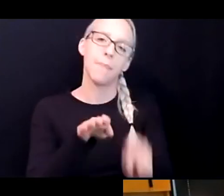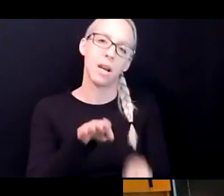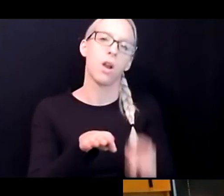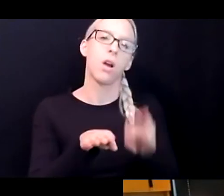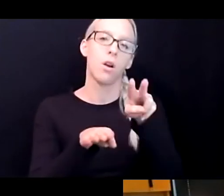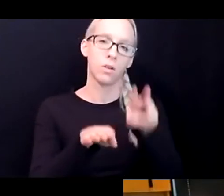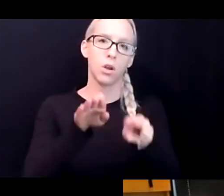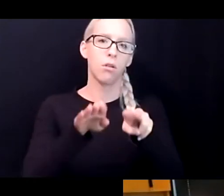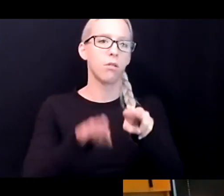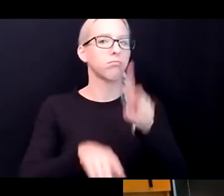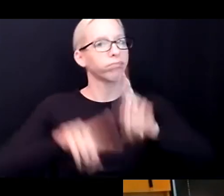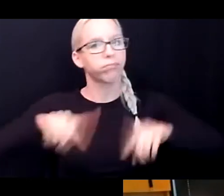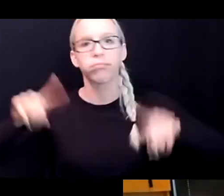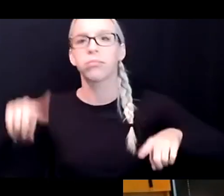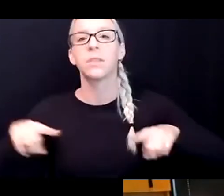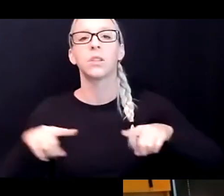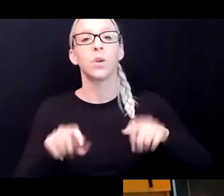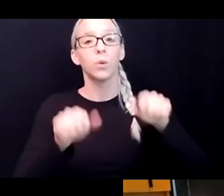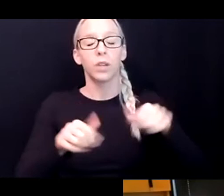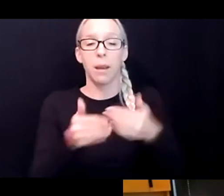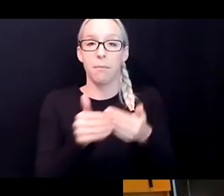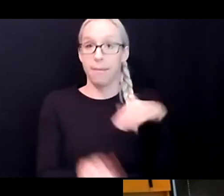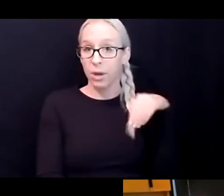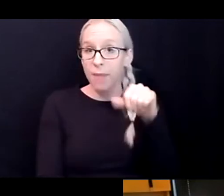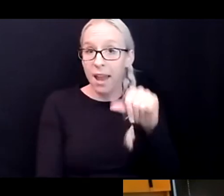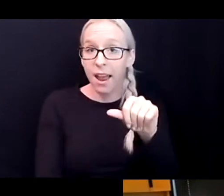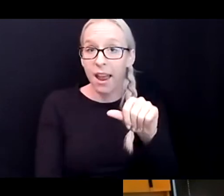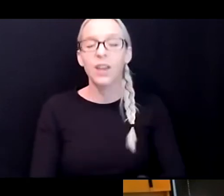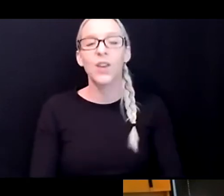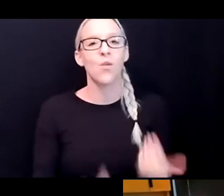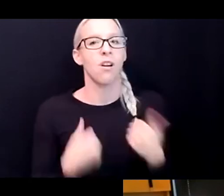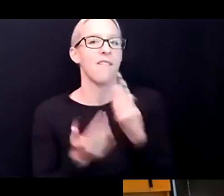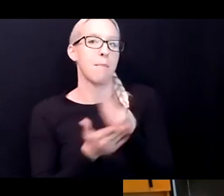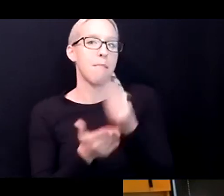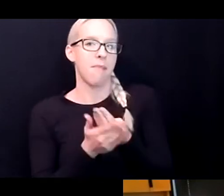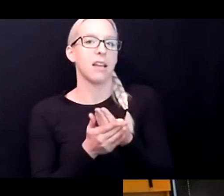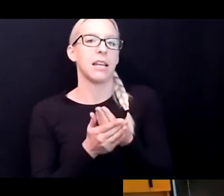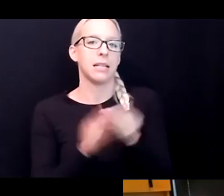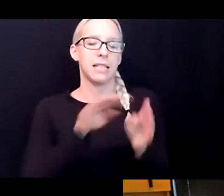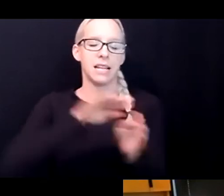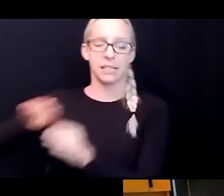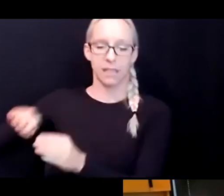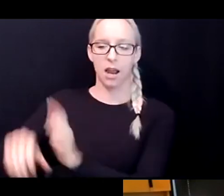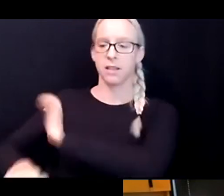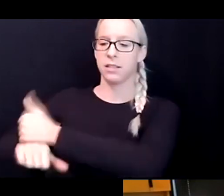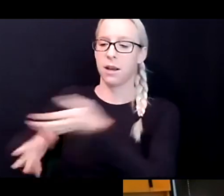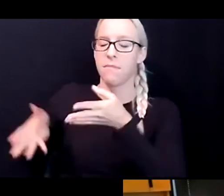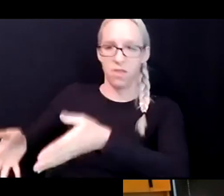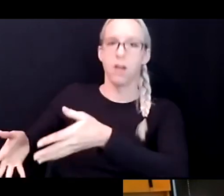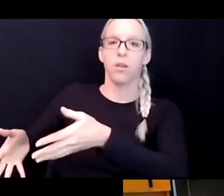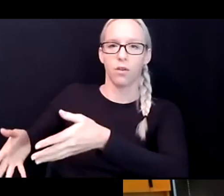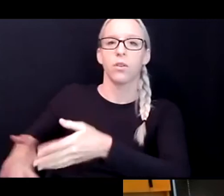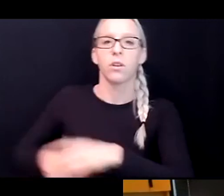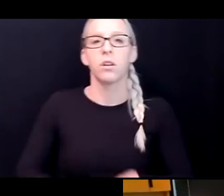range. So whether that's prepaying those expenses or having the funds set aside to cover those expenses, if something happens to the beneficiary,